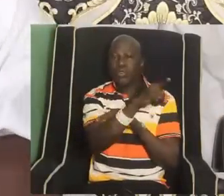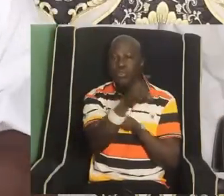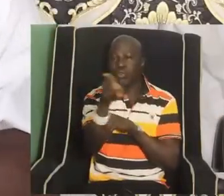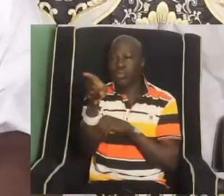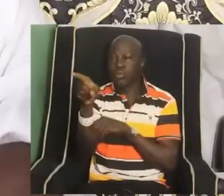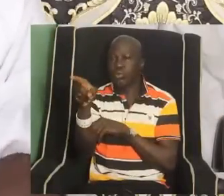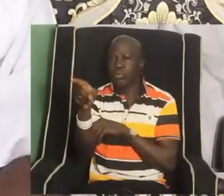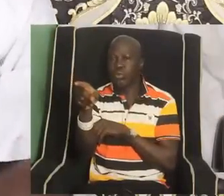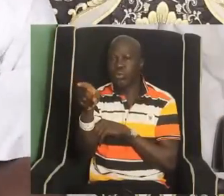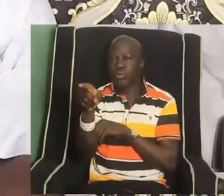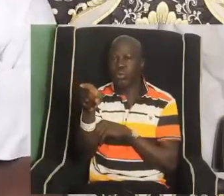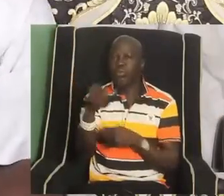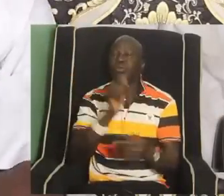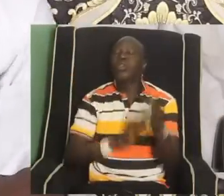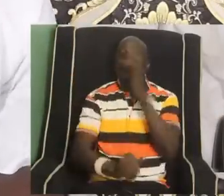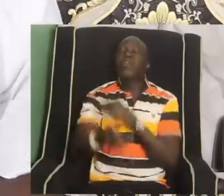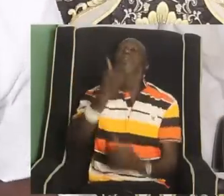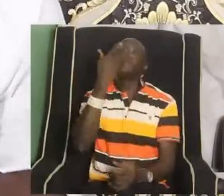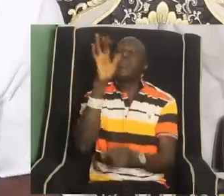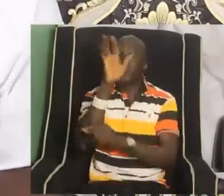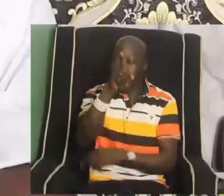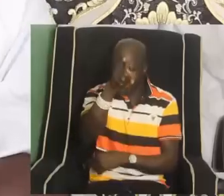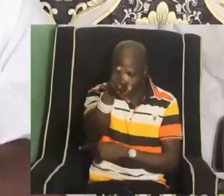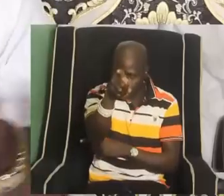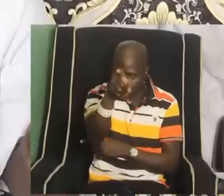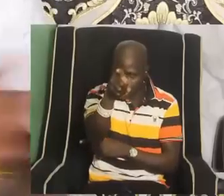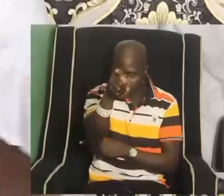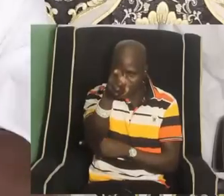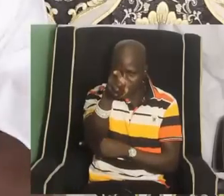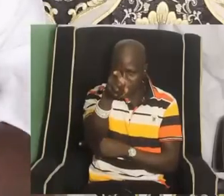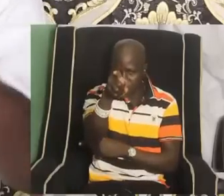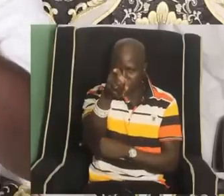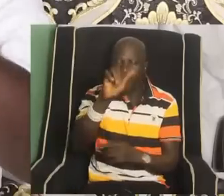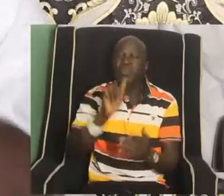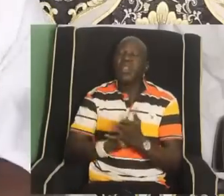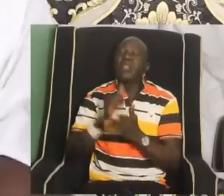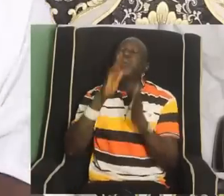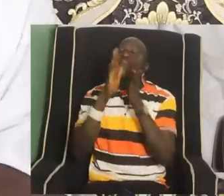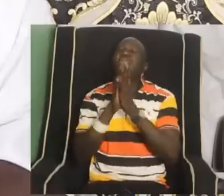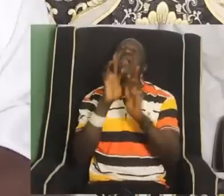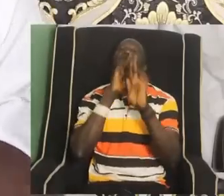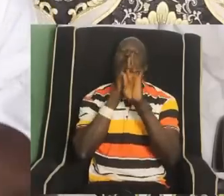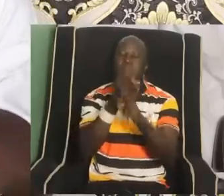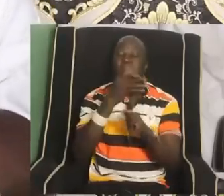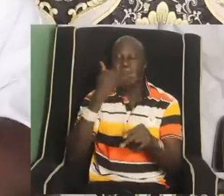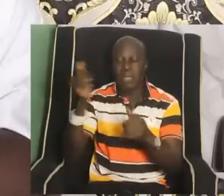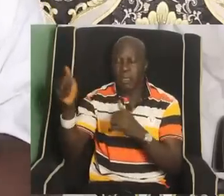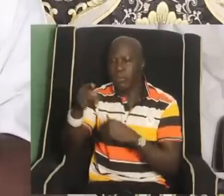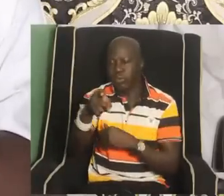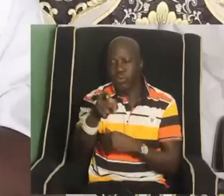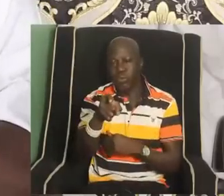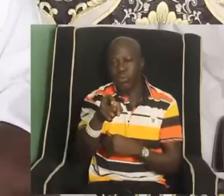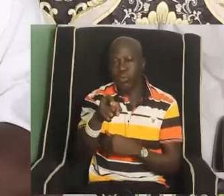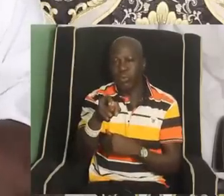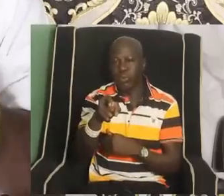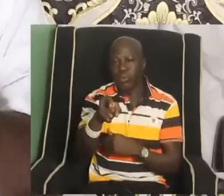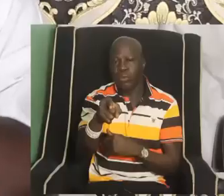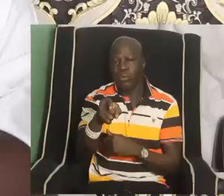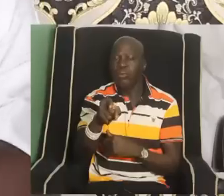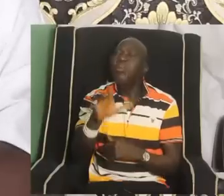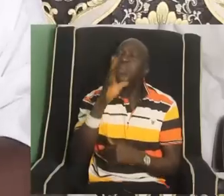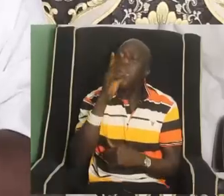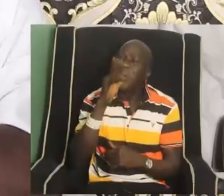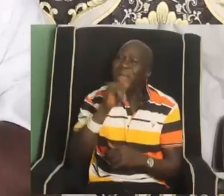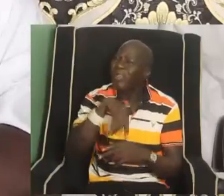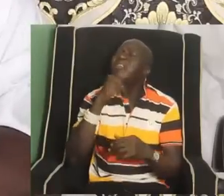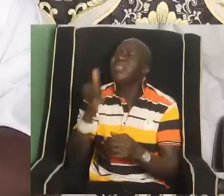It is well with you. Olorun wa ya o lenu. Amen. God will surprise you. Adura ma pe o. Amen. Prayer will be profitable for you. Mama yo